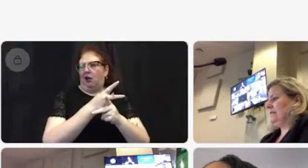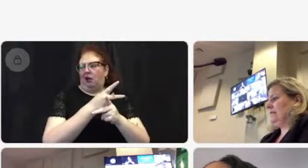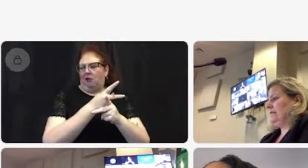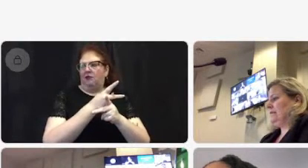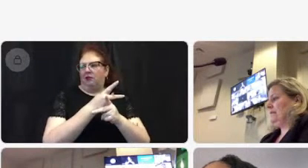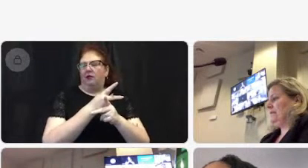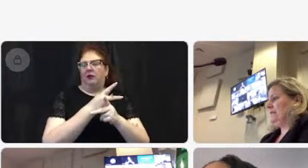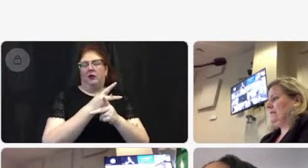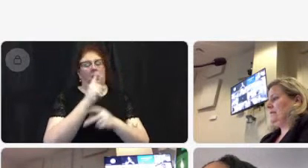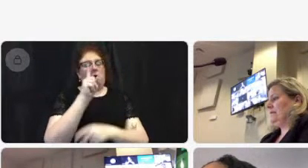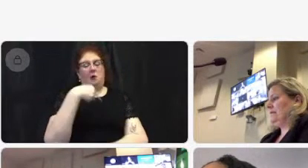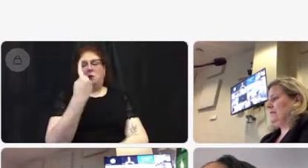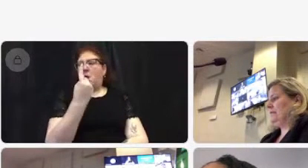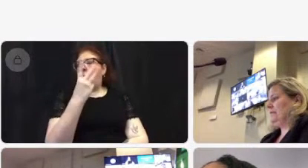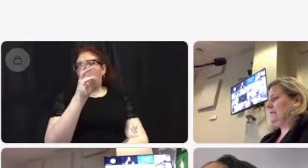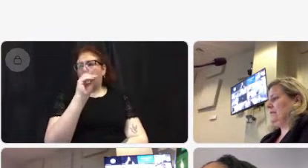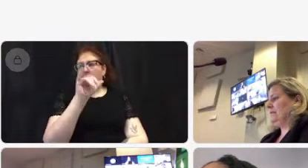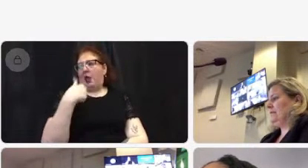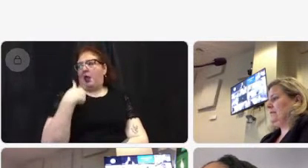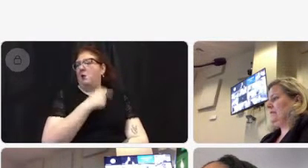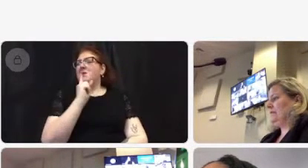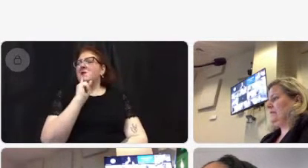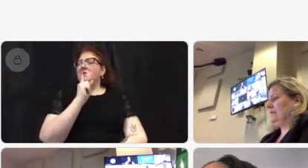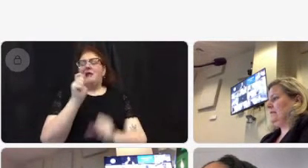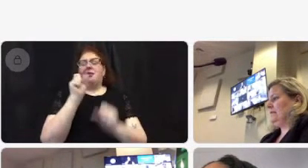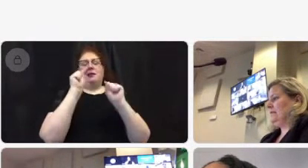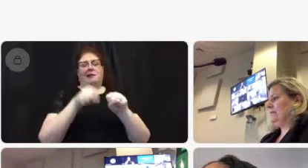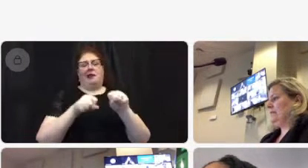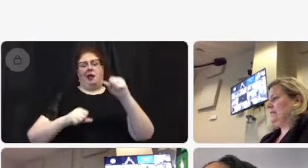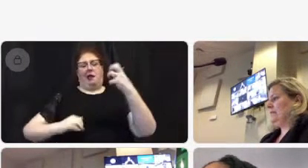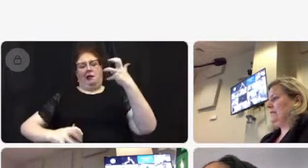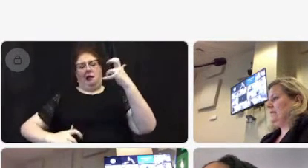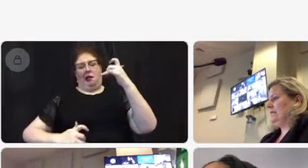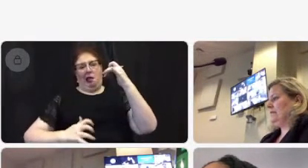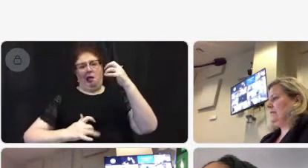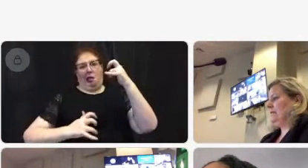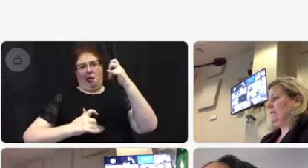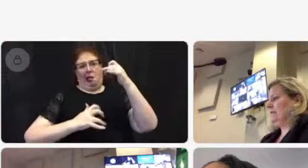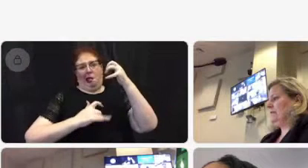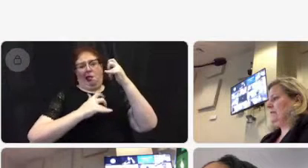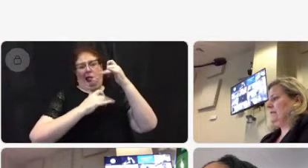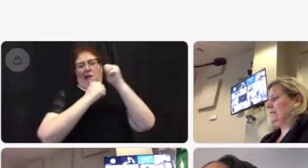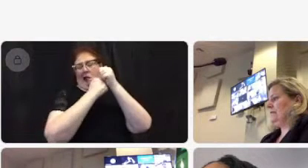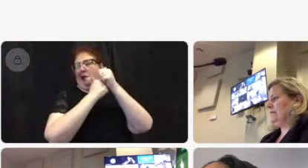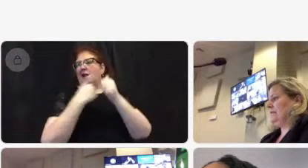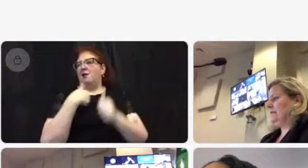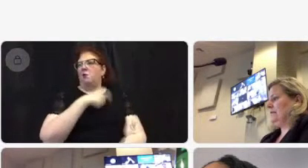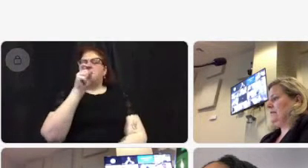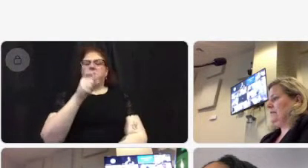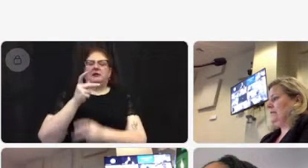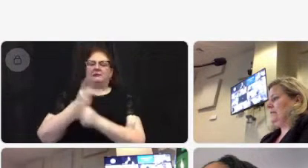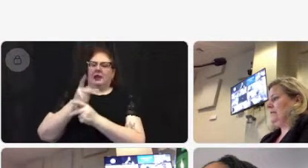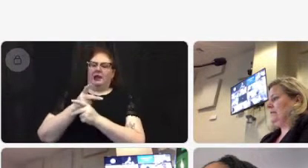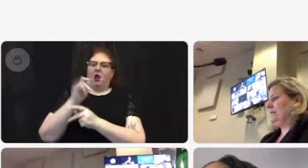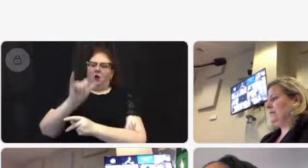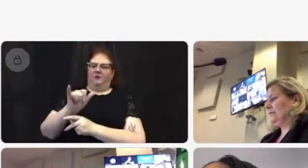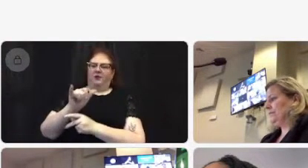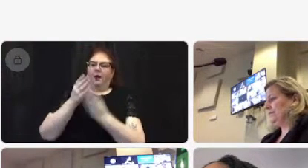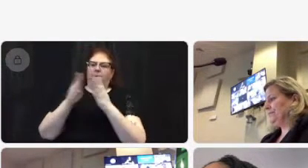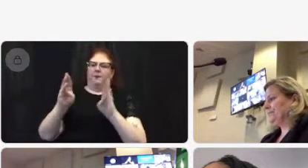chipping away at that is two different things. We have to go ahead and take care of our needs for public safety. So,